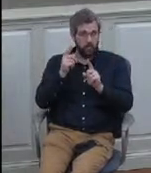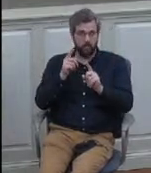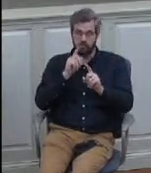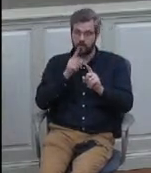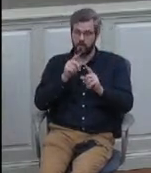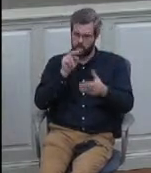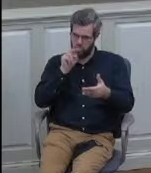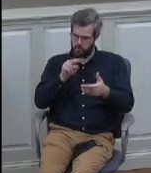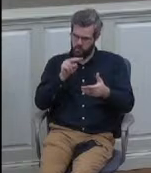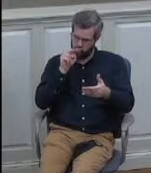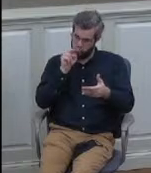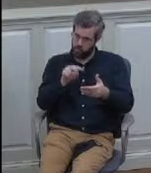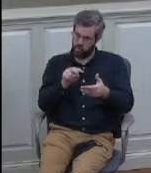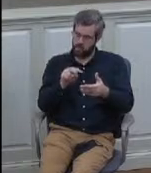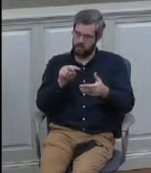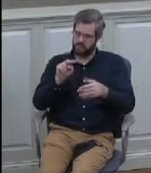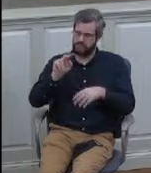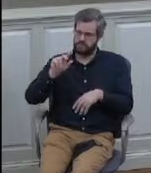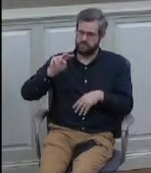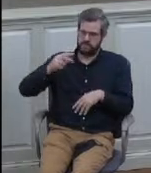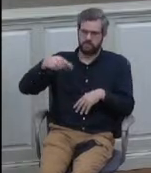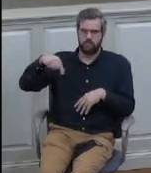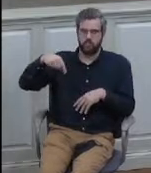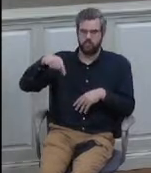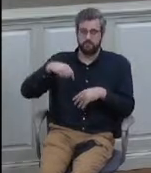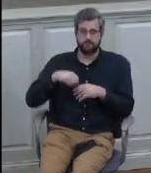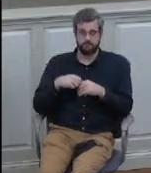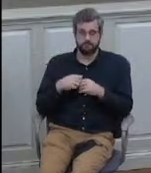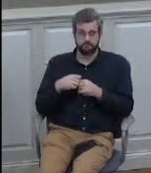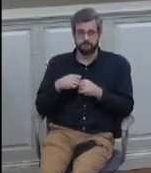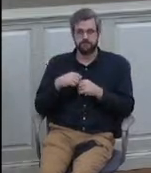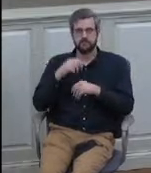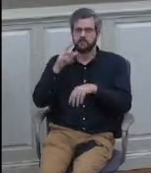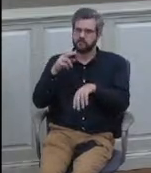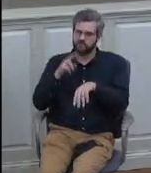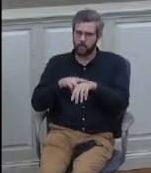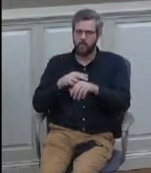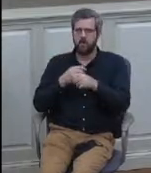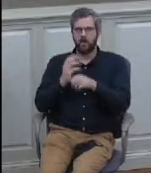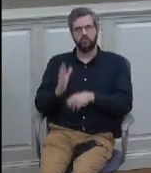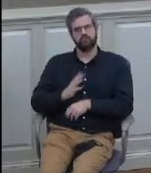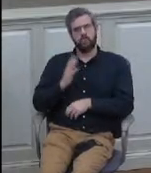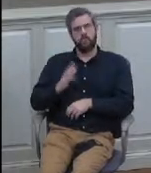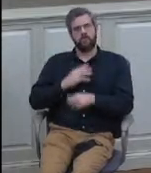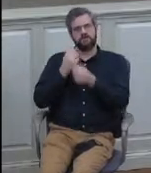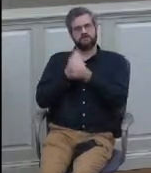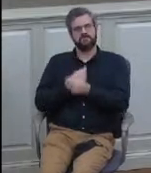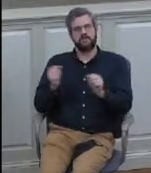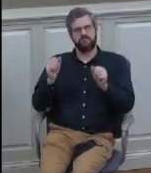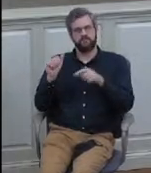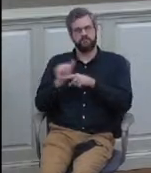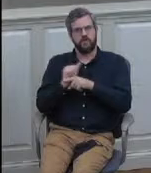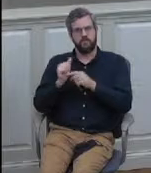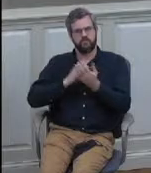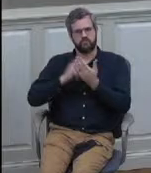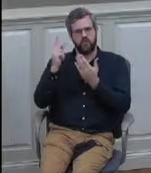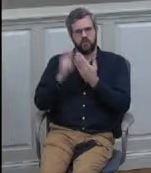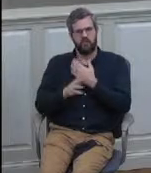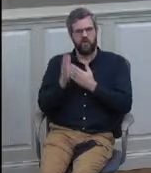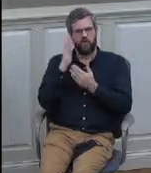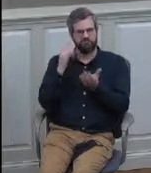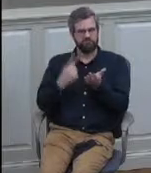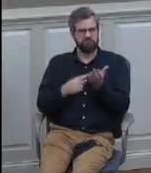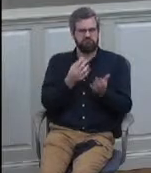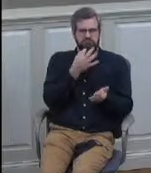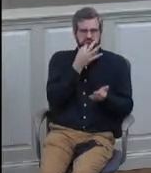that on the second quarter of the year. And then, of course, robust safety training program, which is something that I'll talk about here a little